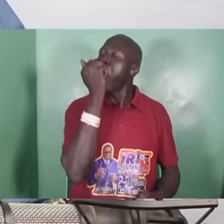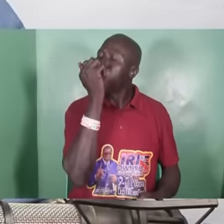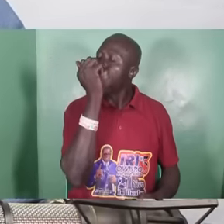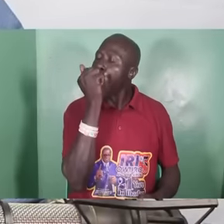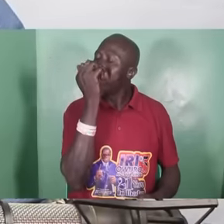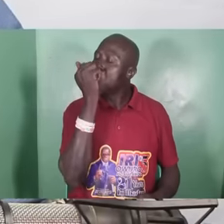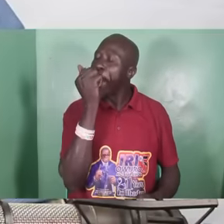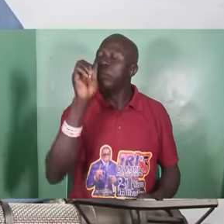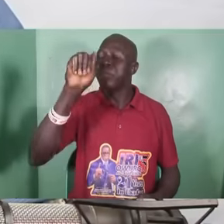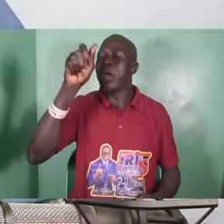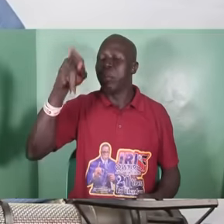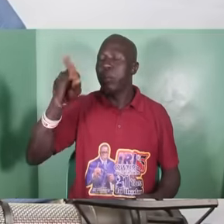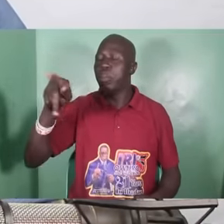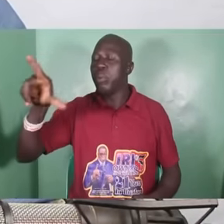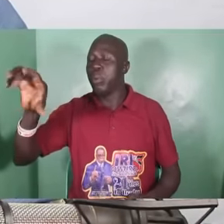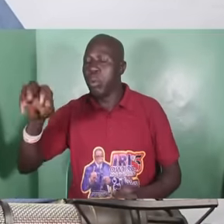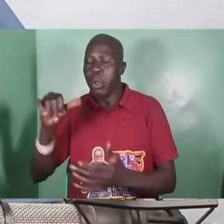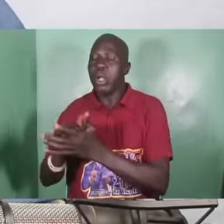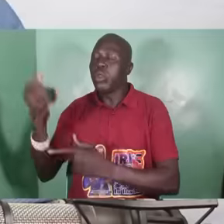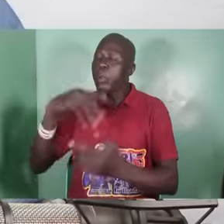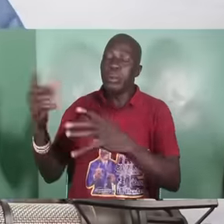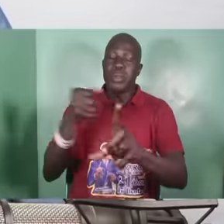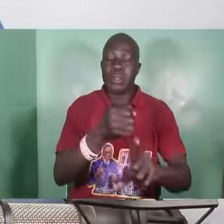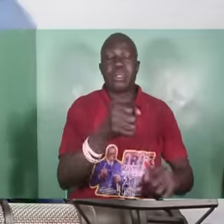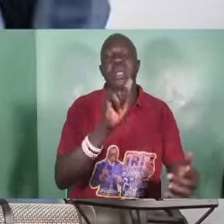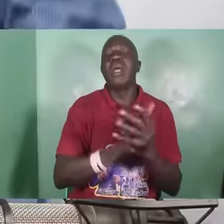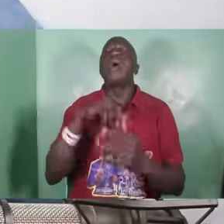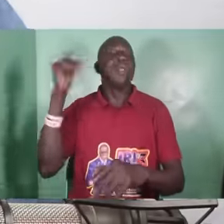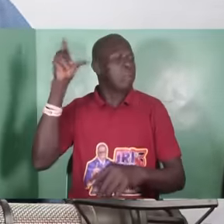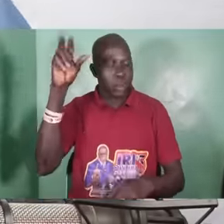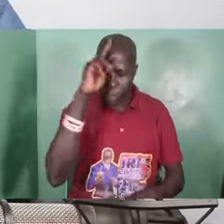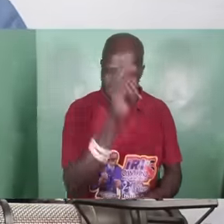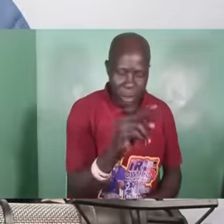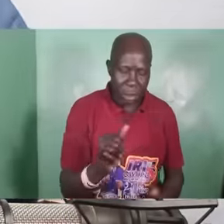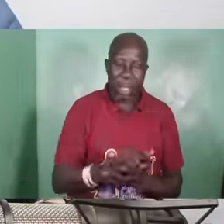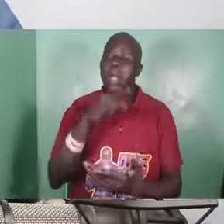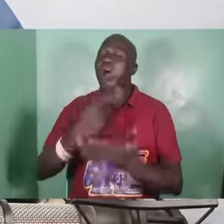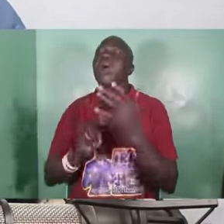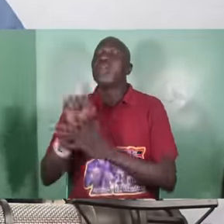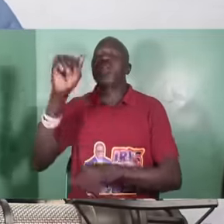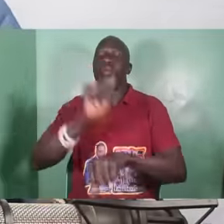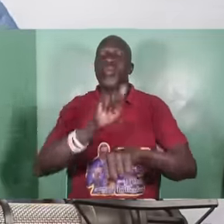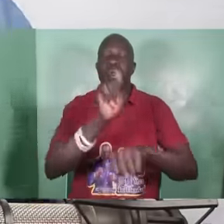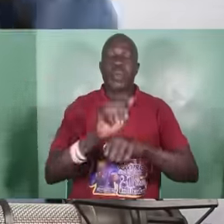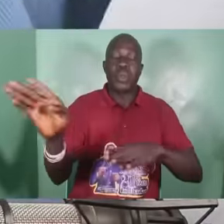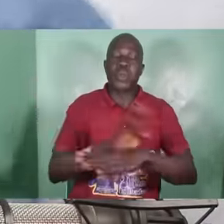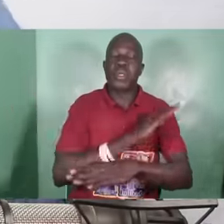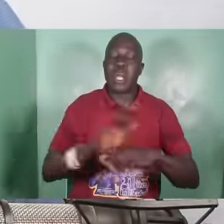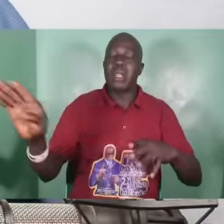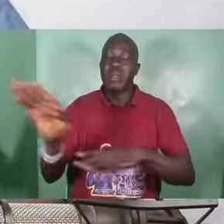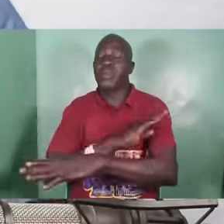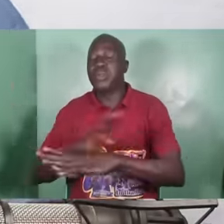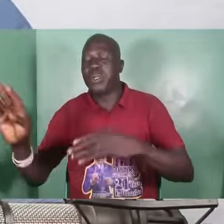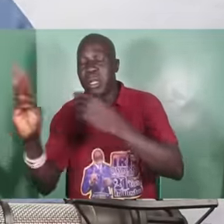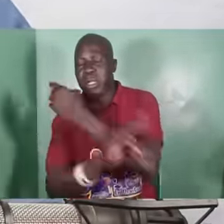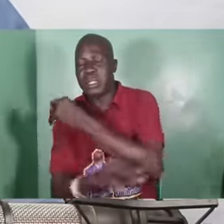ara ni ló get the apple. You will get the apple yourself. Kò lè mú dání. And come along with it. Ẹ gbọ́ mi sá. This is sá. Gbogbo oníṣẹ́ ọwọ́. All the business I do. Àtúnṣòwò.